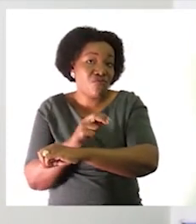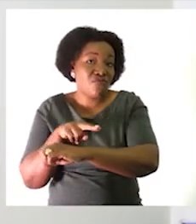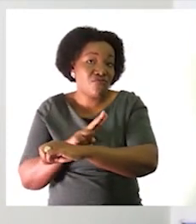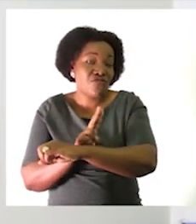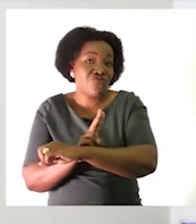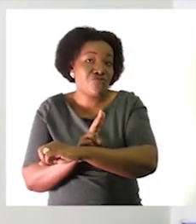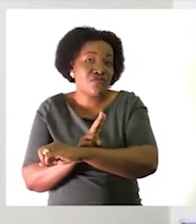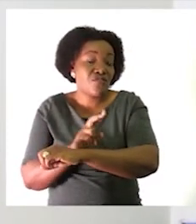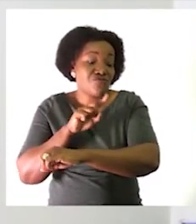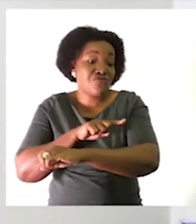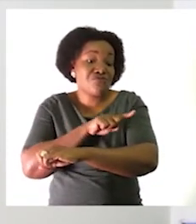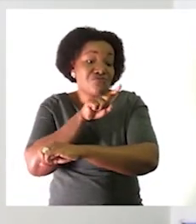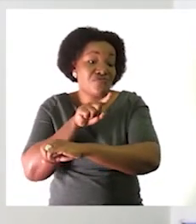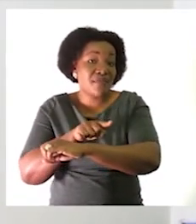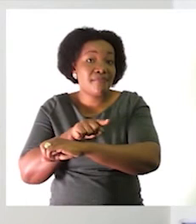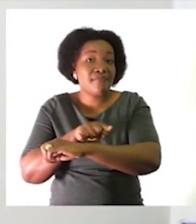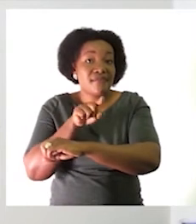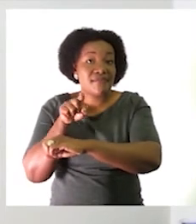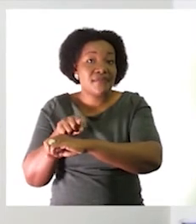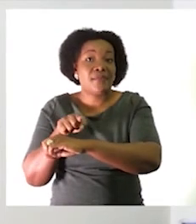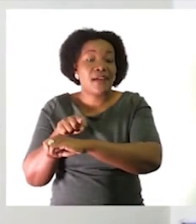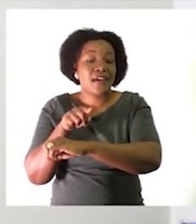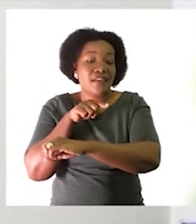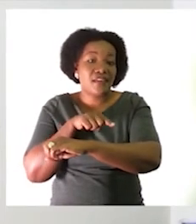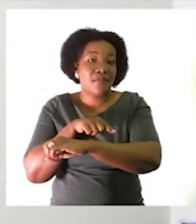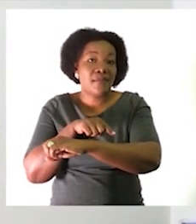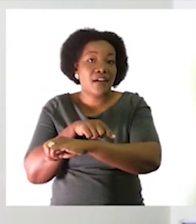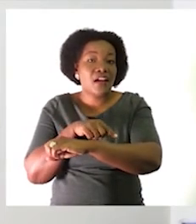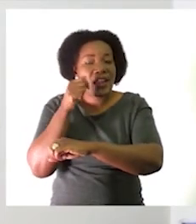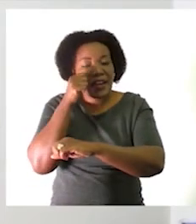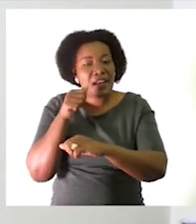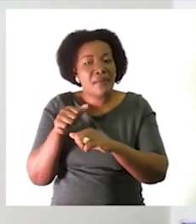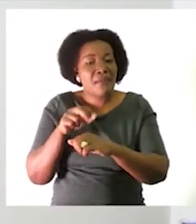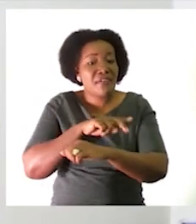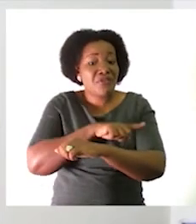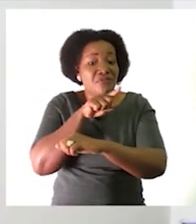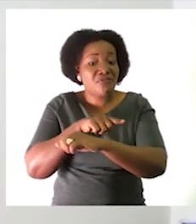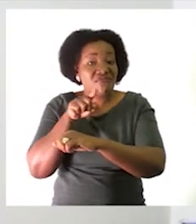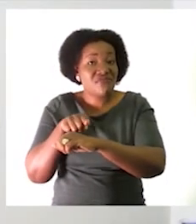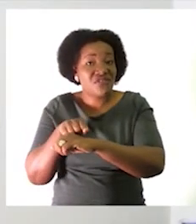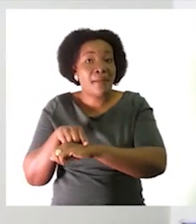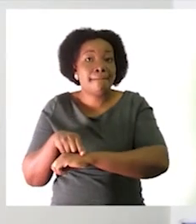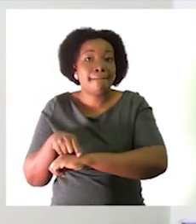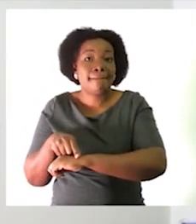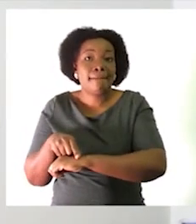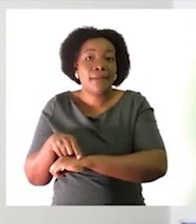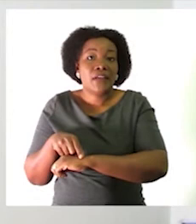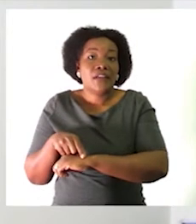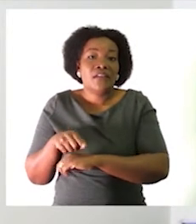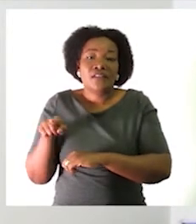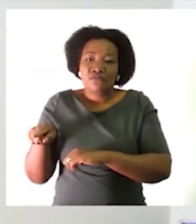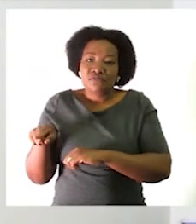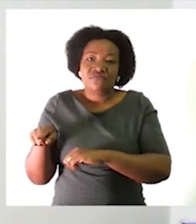the units first. And then, remember, since we jumped the comma is here somewhere wandering